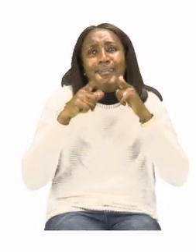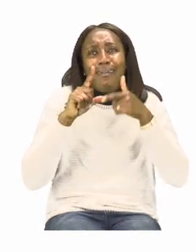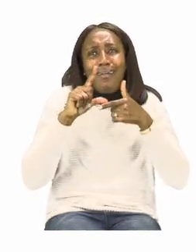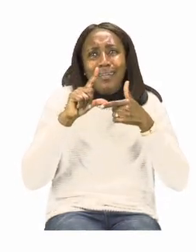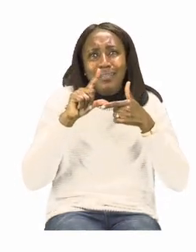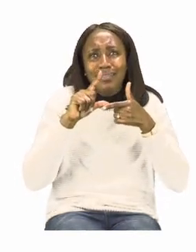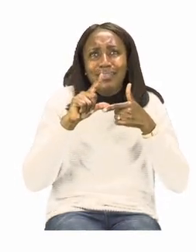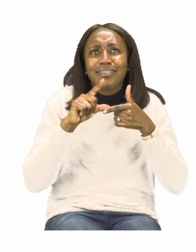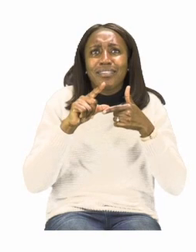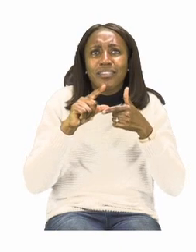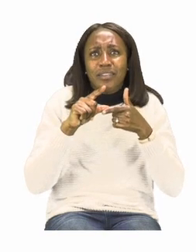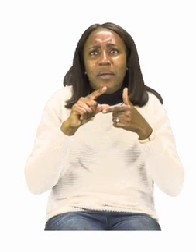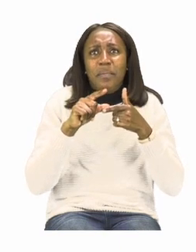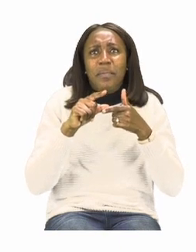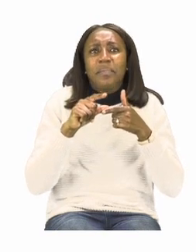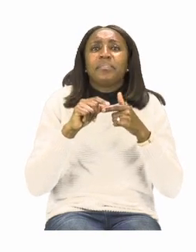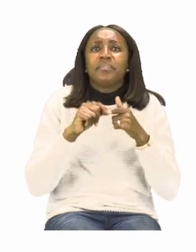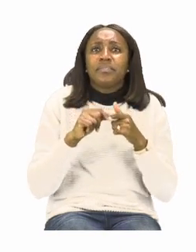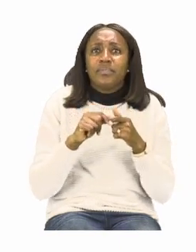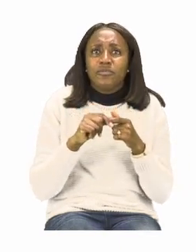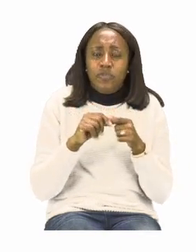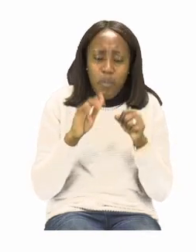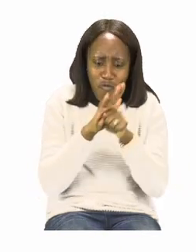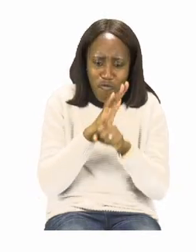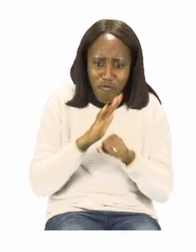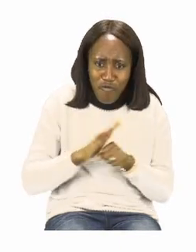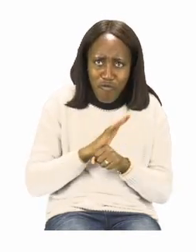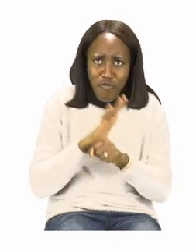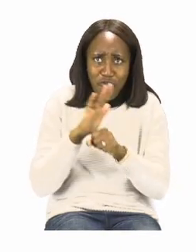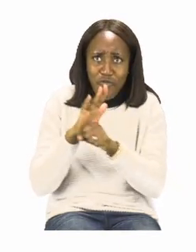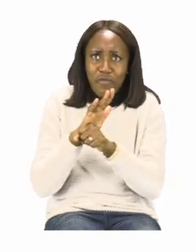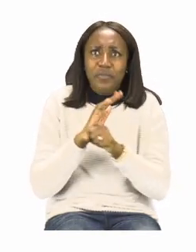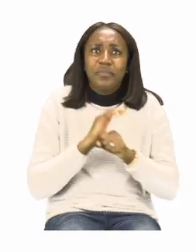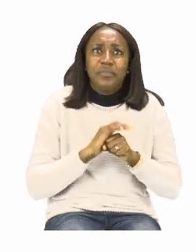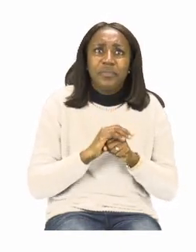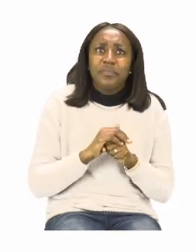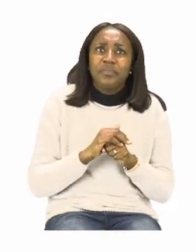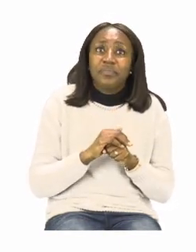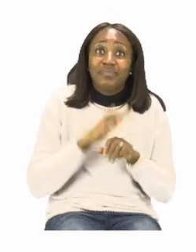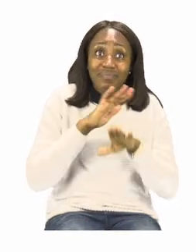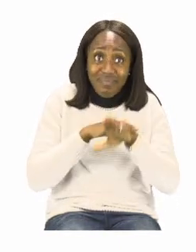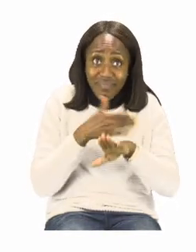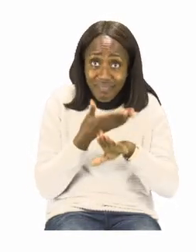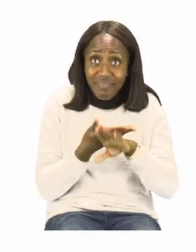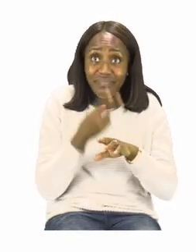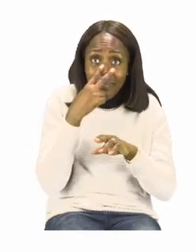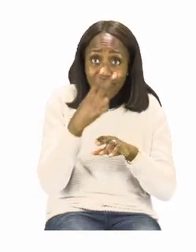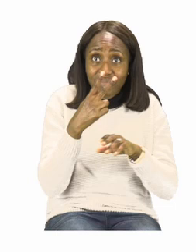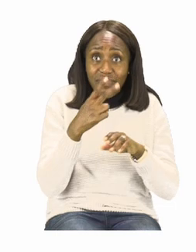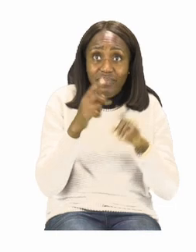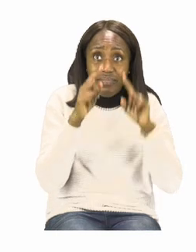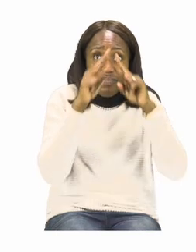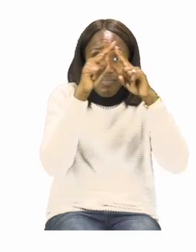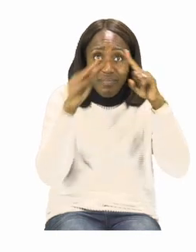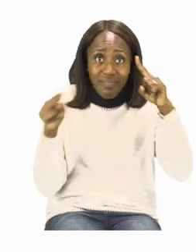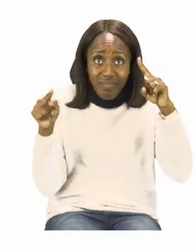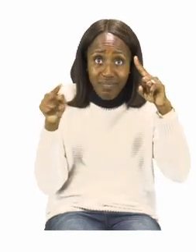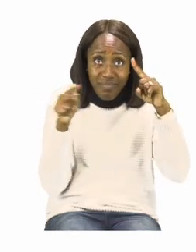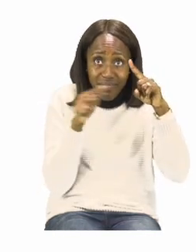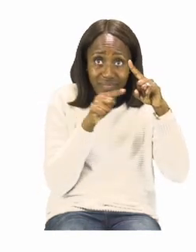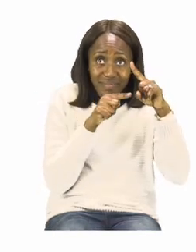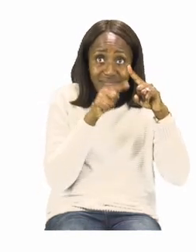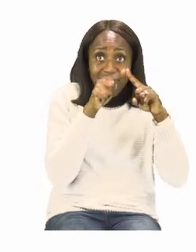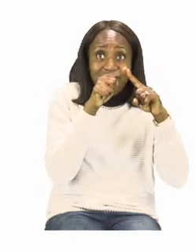without any gaps or overlaps. They have given you an example of a tessellation with